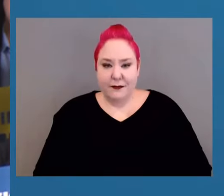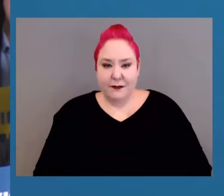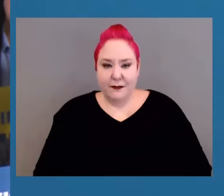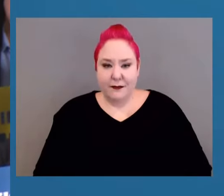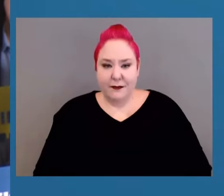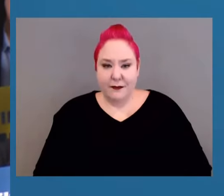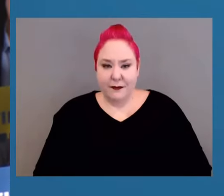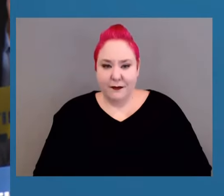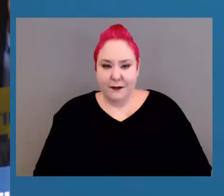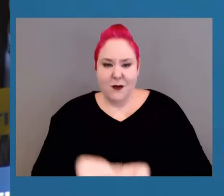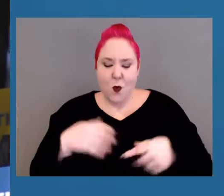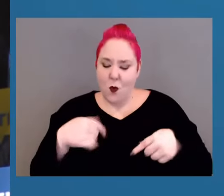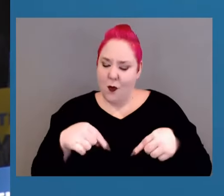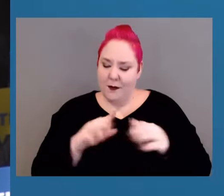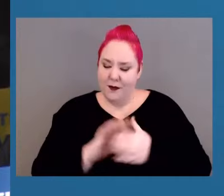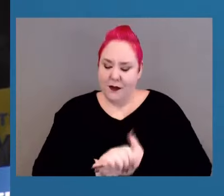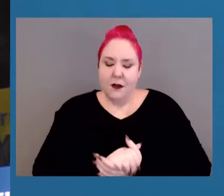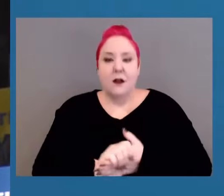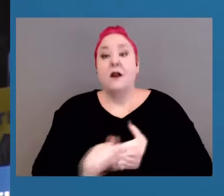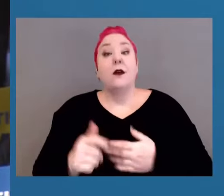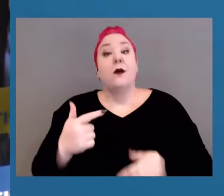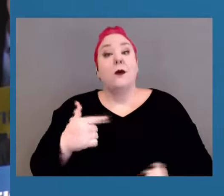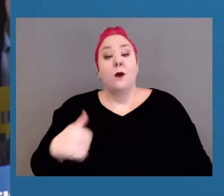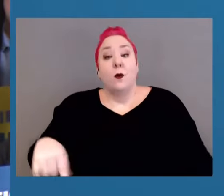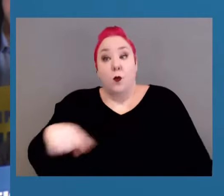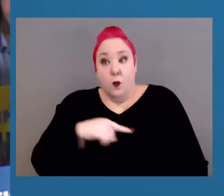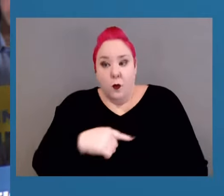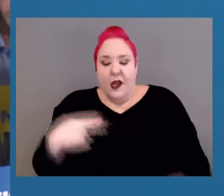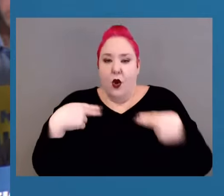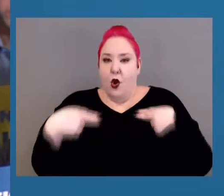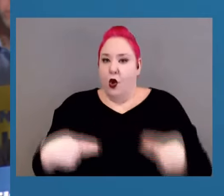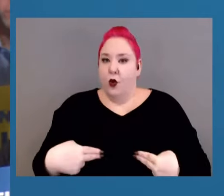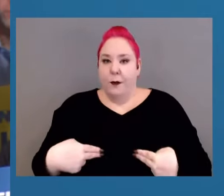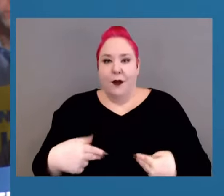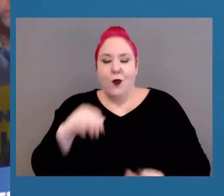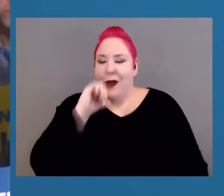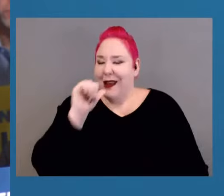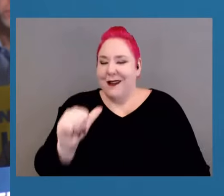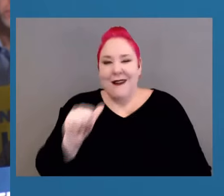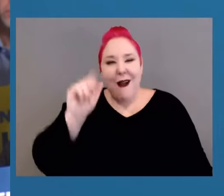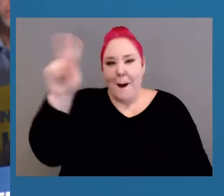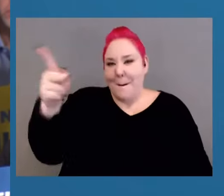Nervous. We are human, not political pawns.